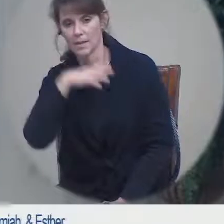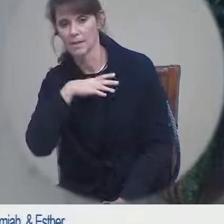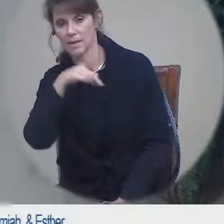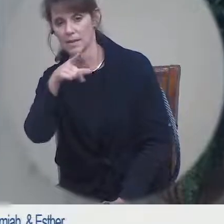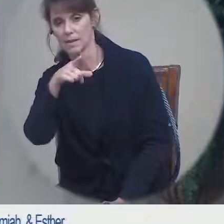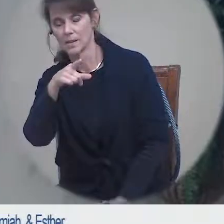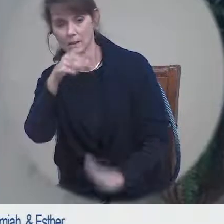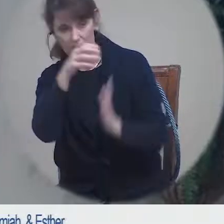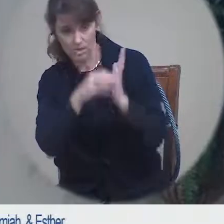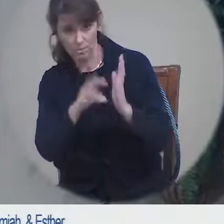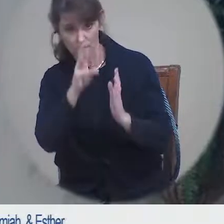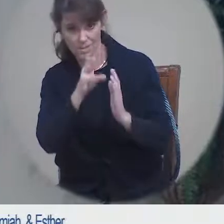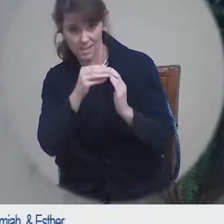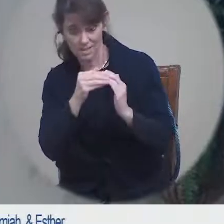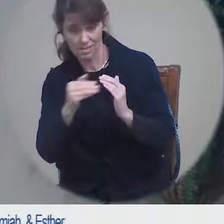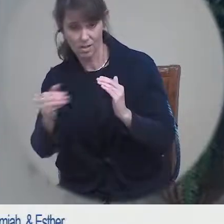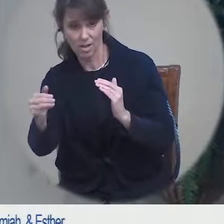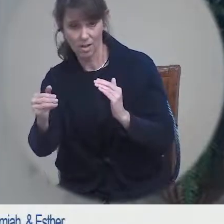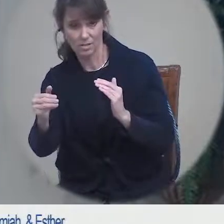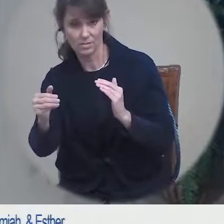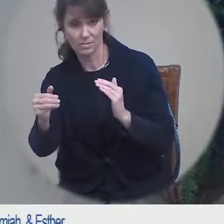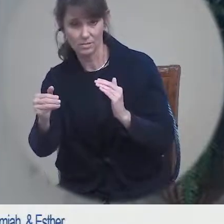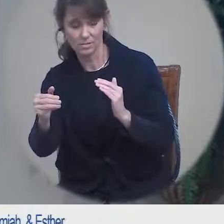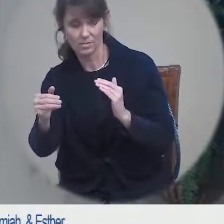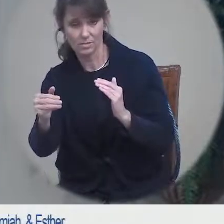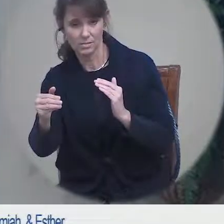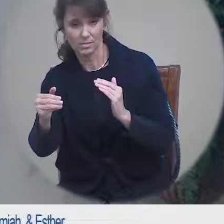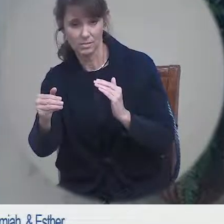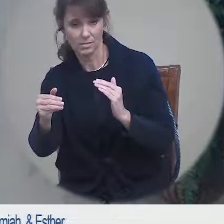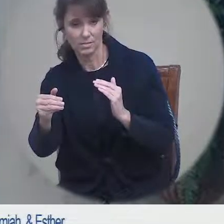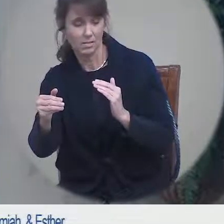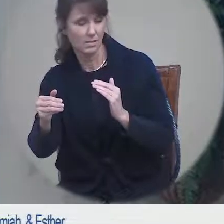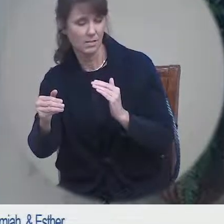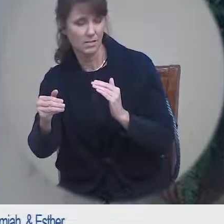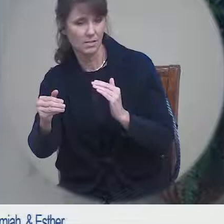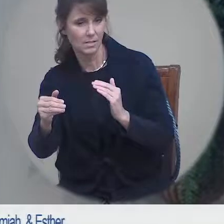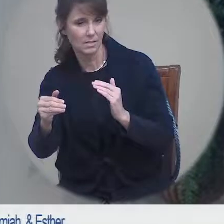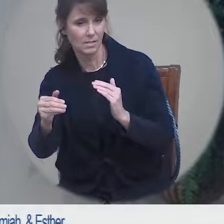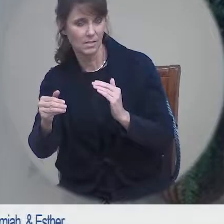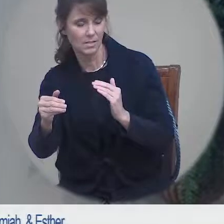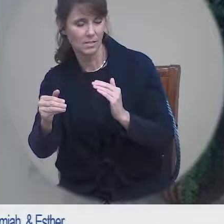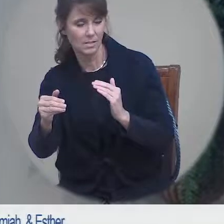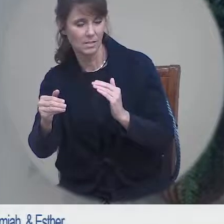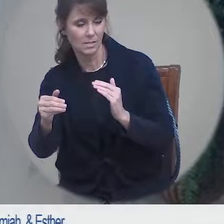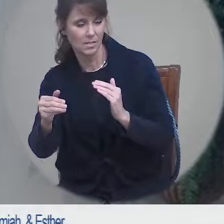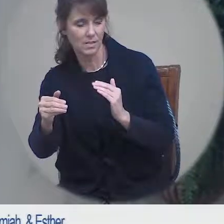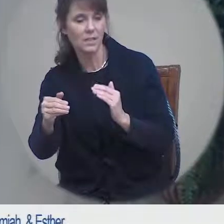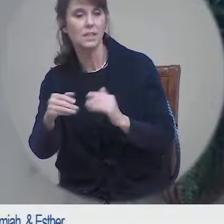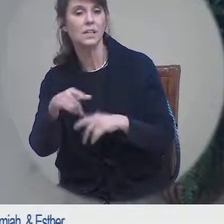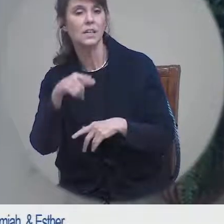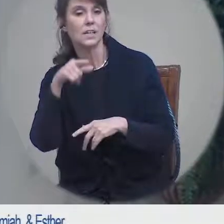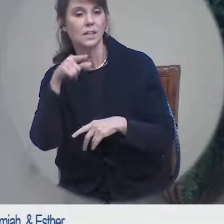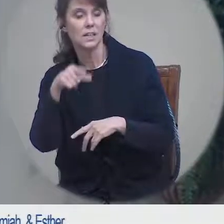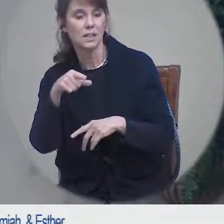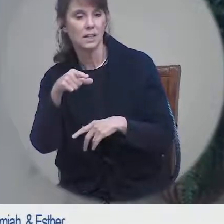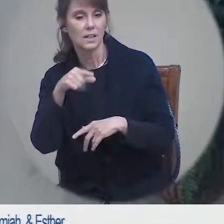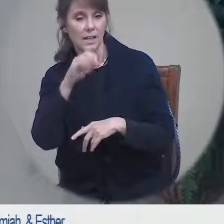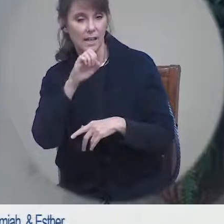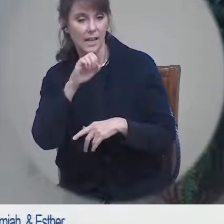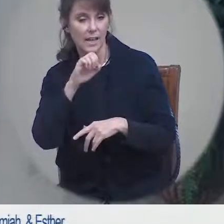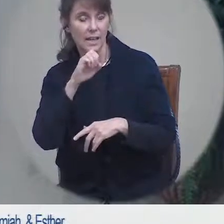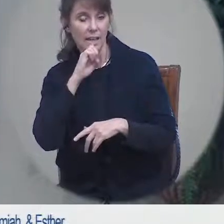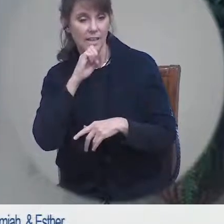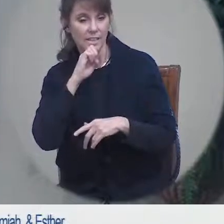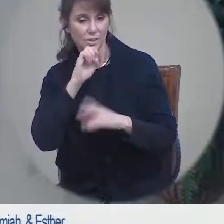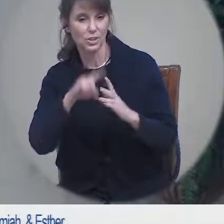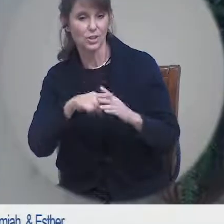on, she refers to herself to the Jews as my people. So she has some.